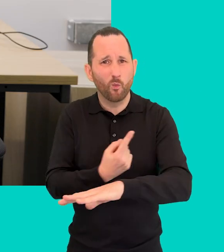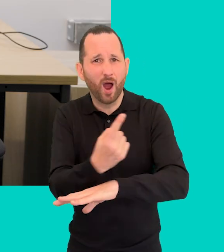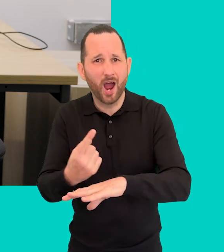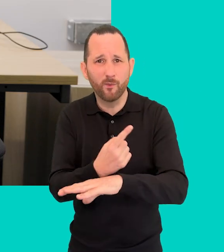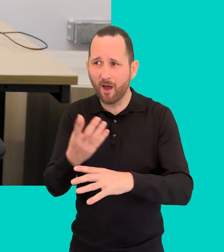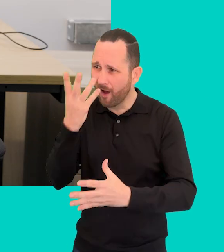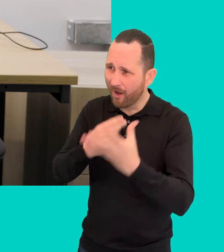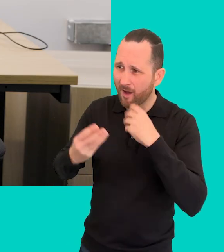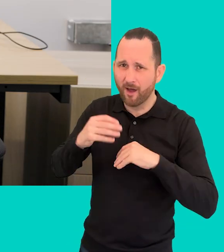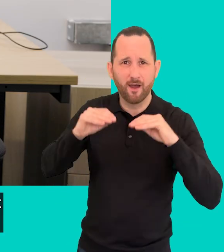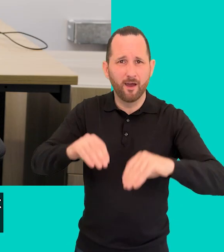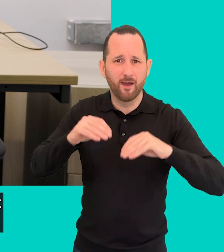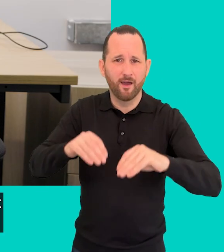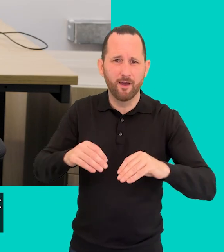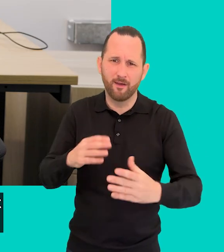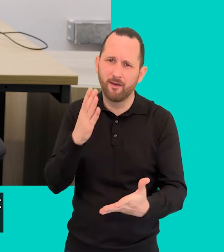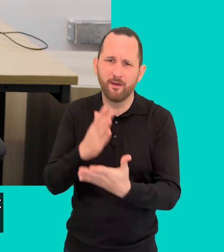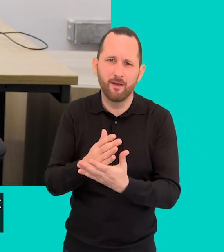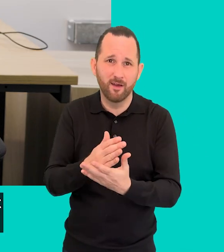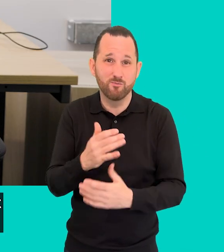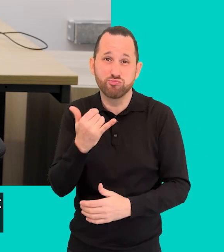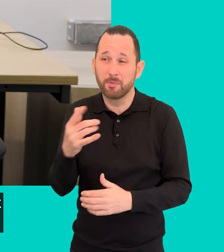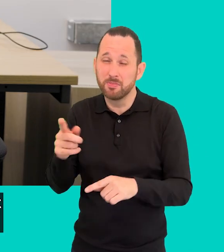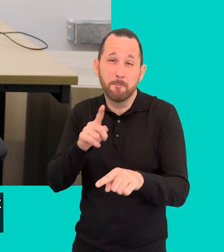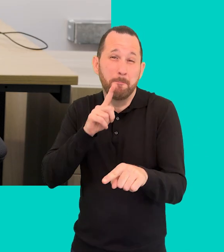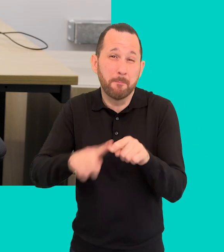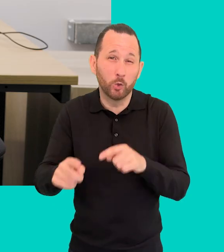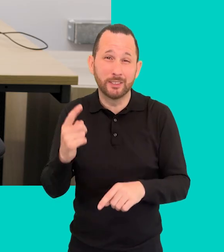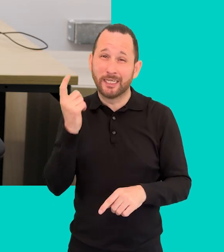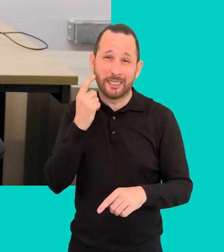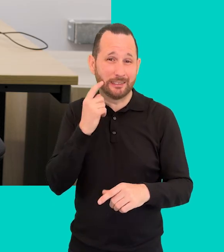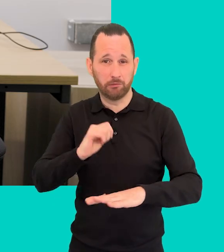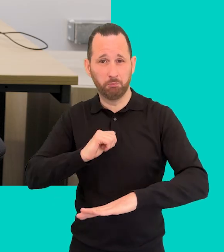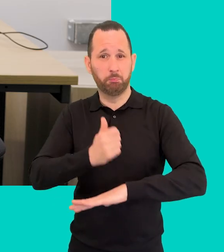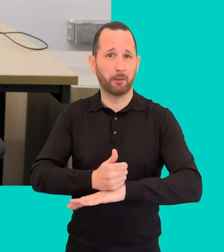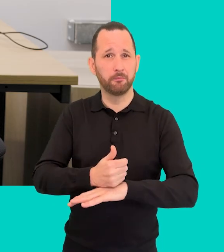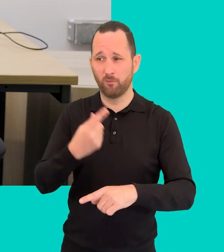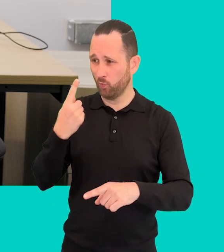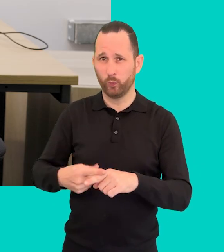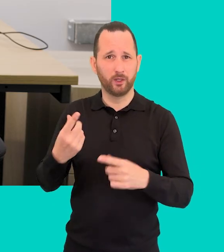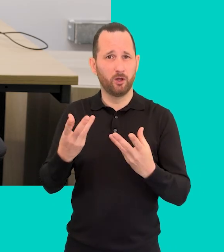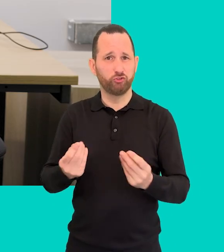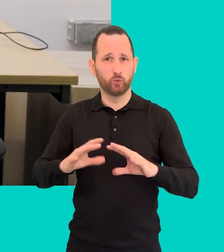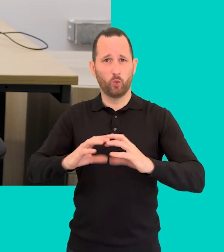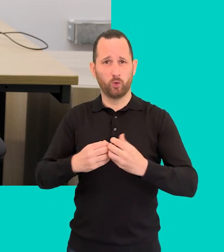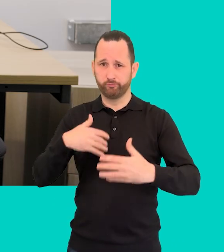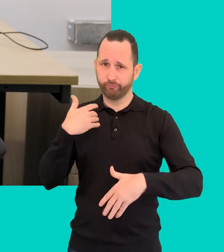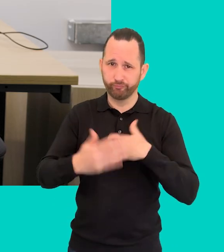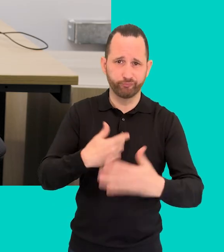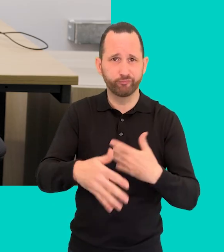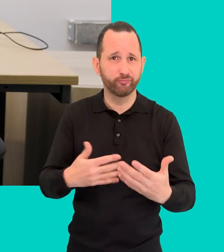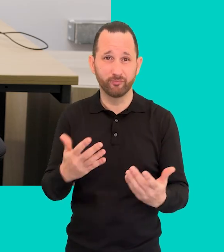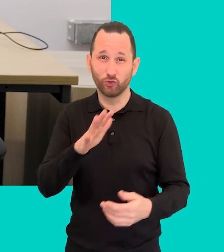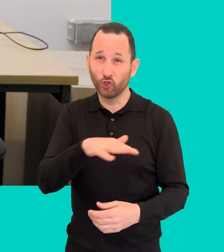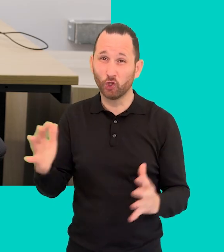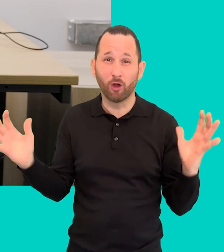club. It's actually probably one of the easiest after school clubs I've ever run, because it's all resourced for you. And